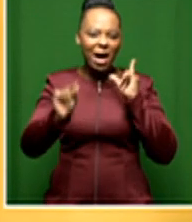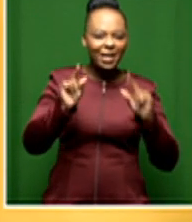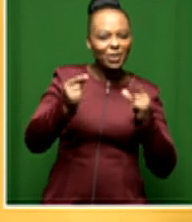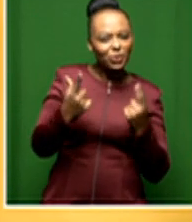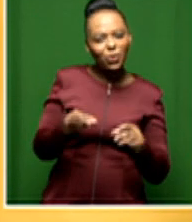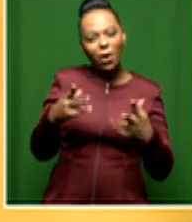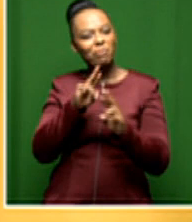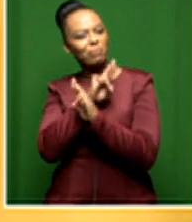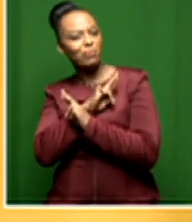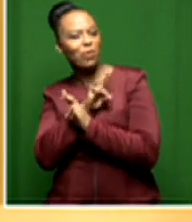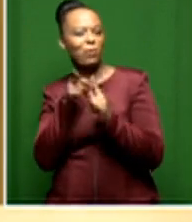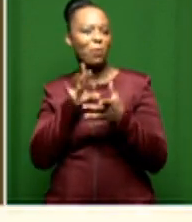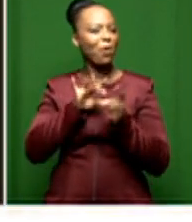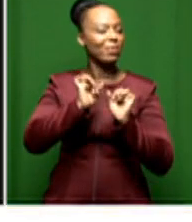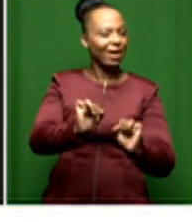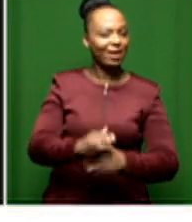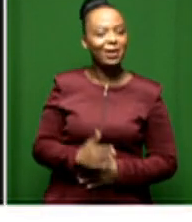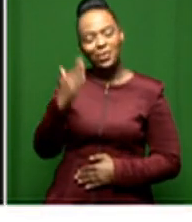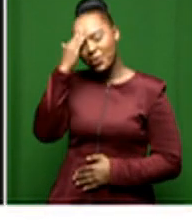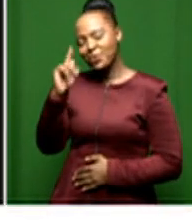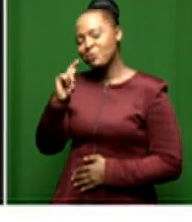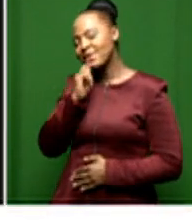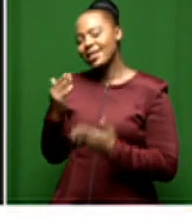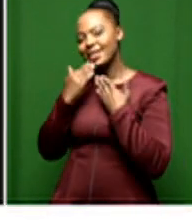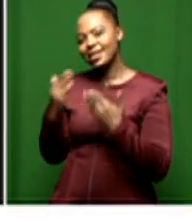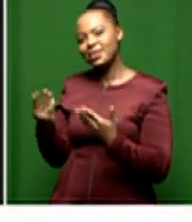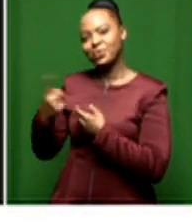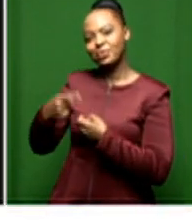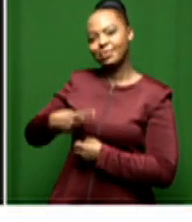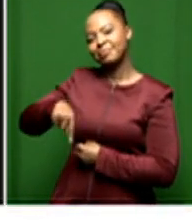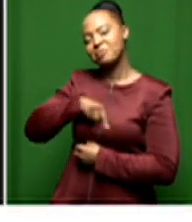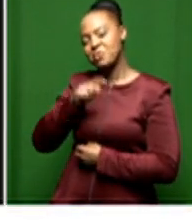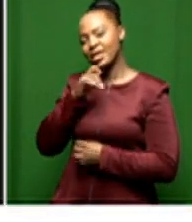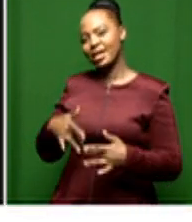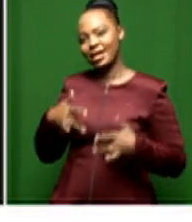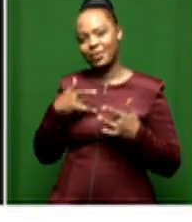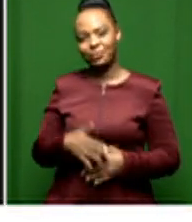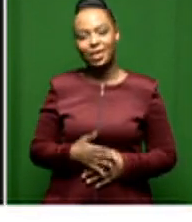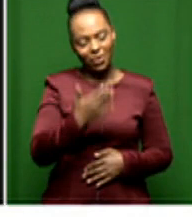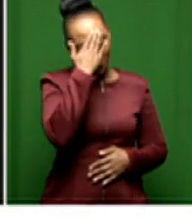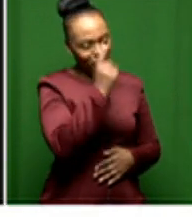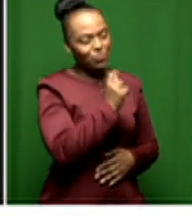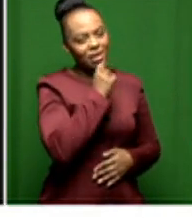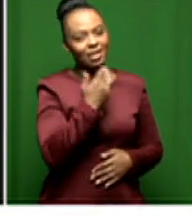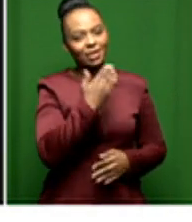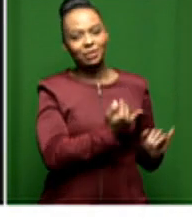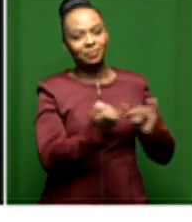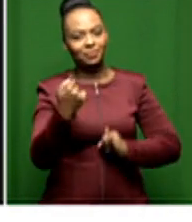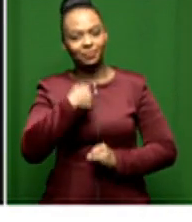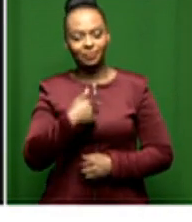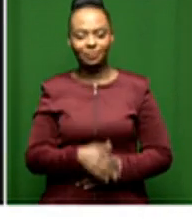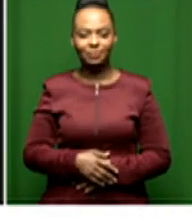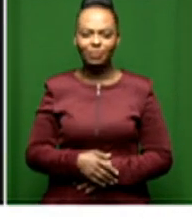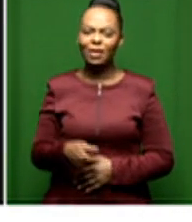home. Sam, a very good morning to you. Thanks for joining us. Welcome to Morning Live. Good morning. Thank you for having me on your show. You